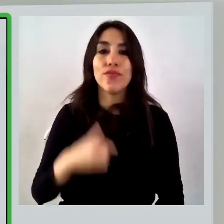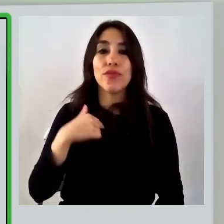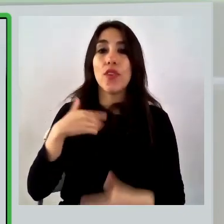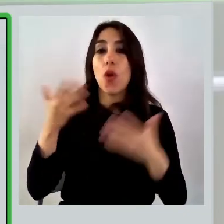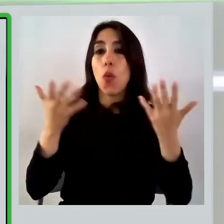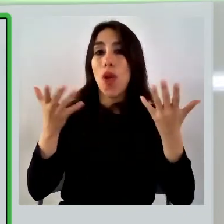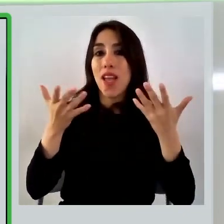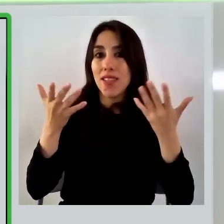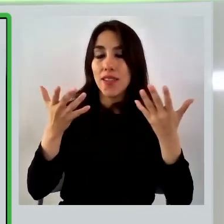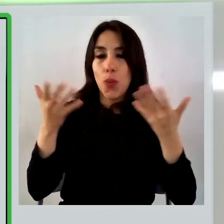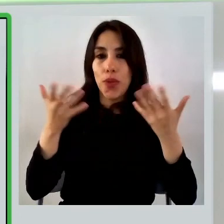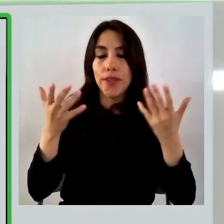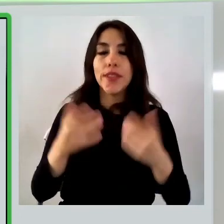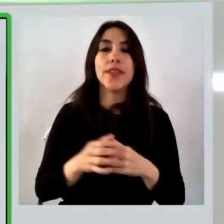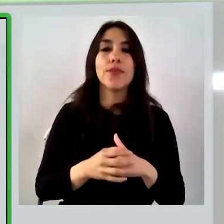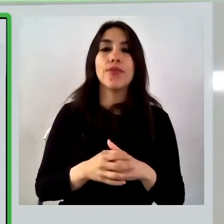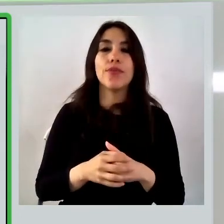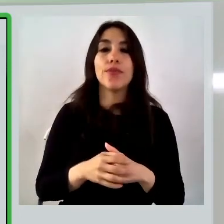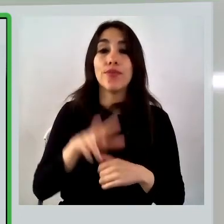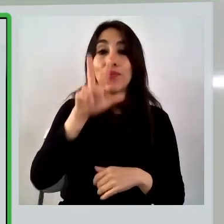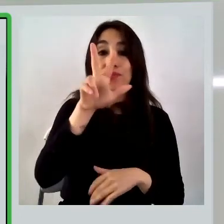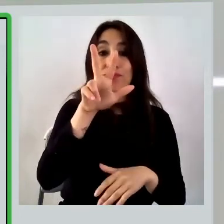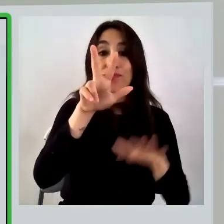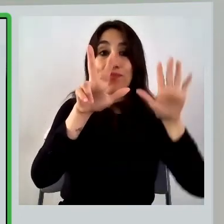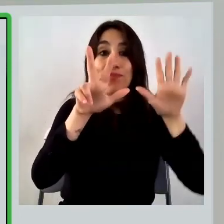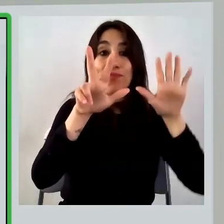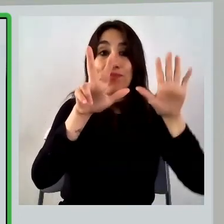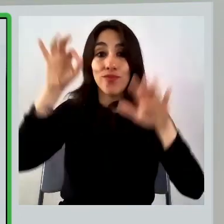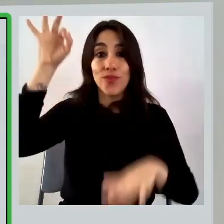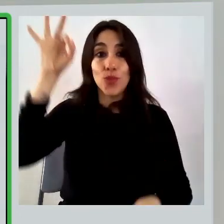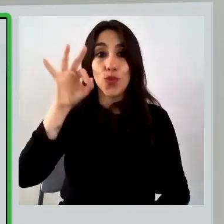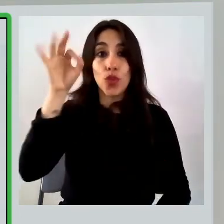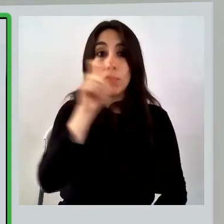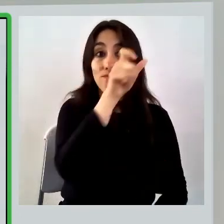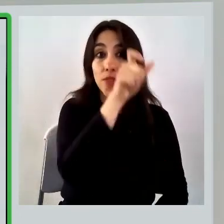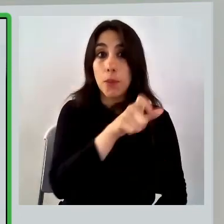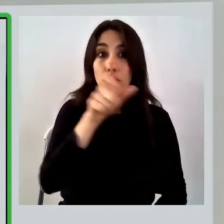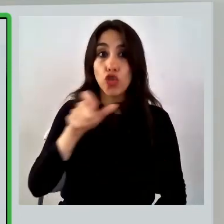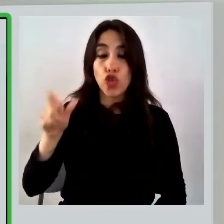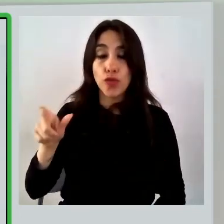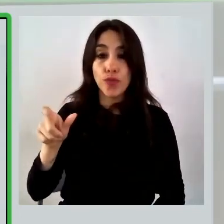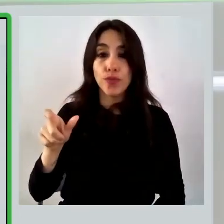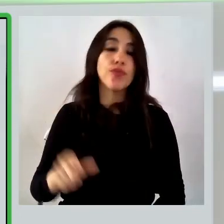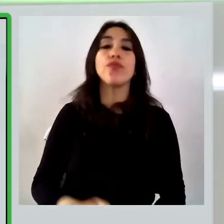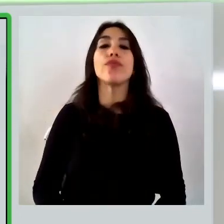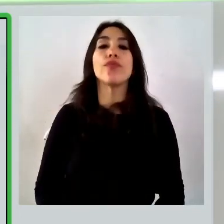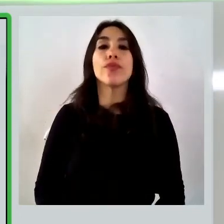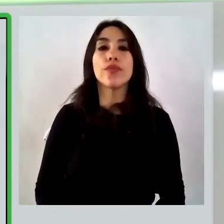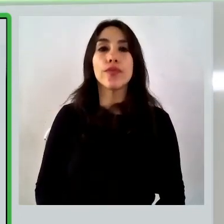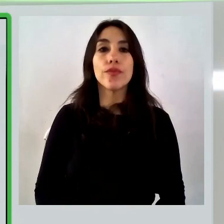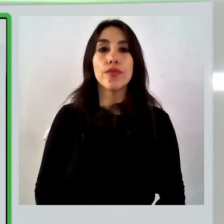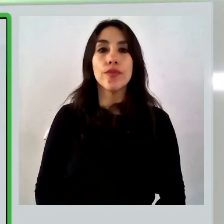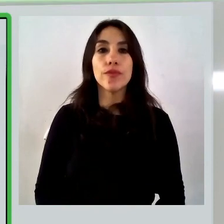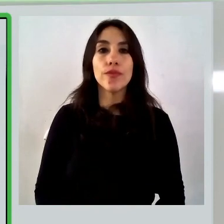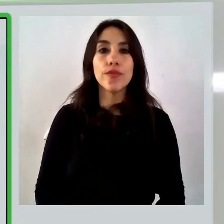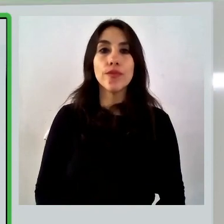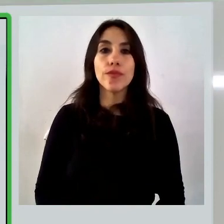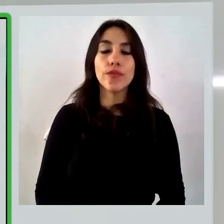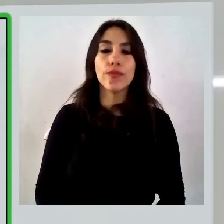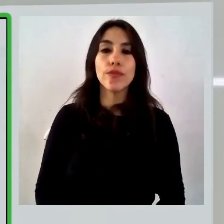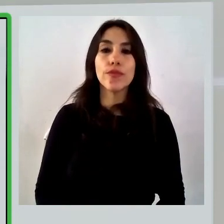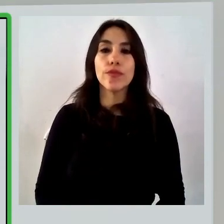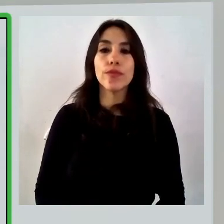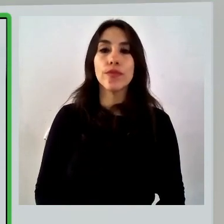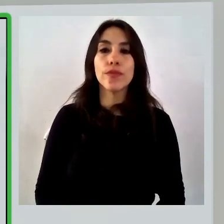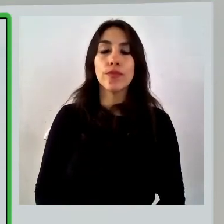developed countries, the official unemployment rate for persons with disabilities of working age is at least